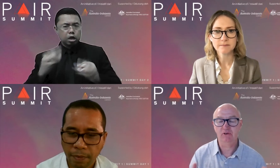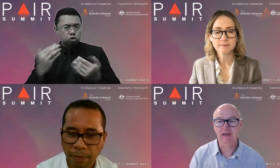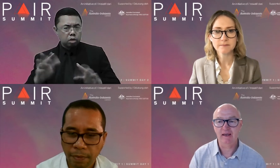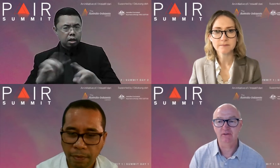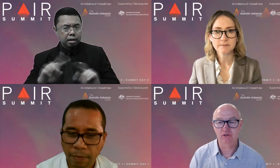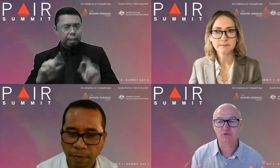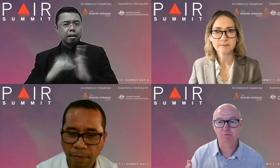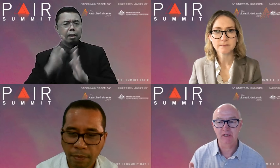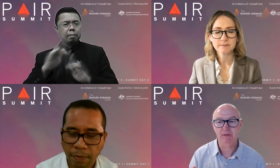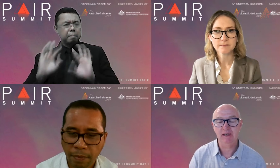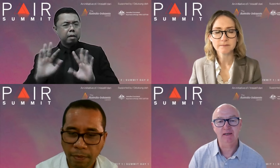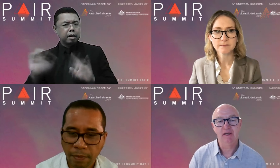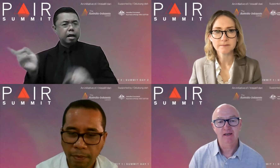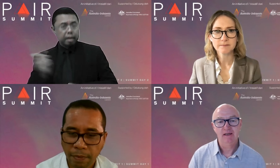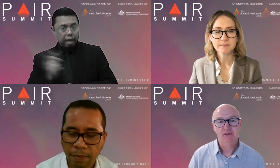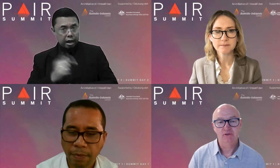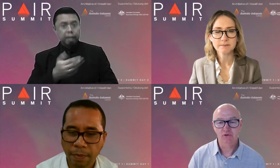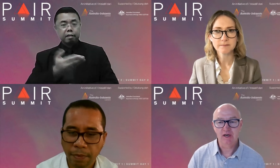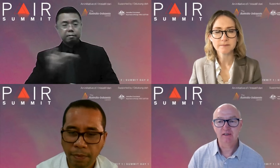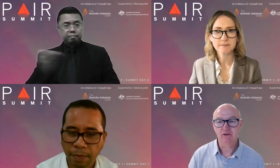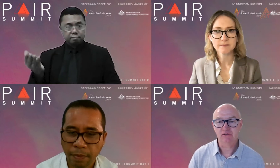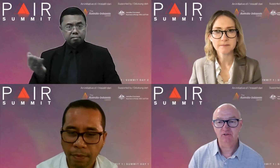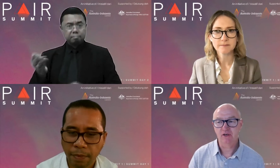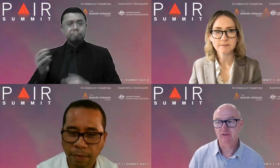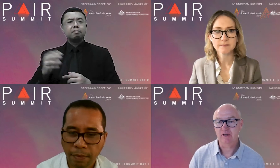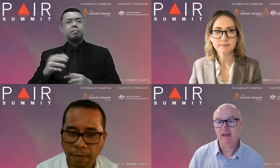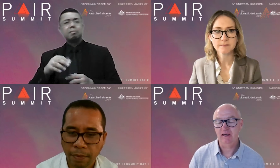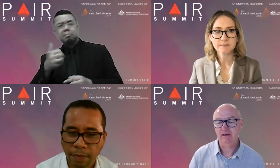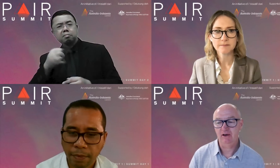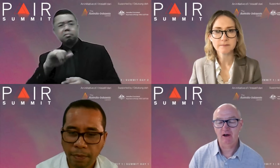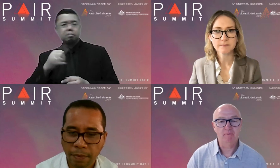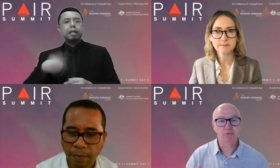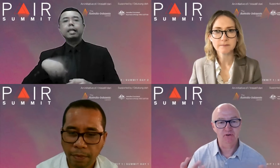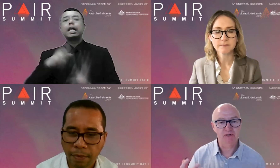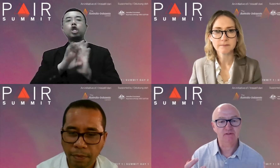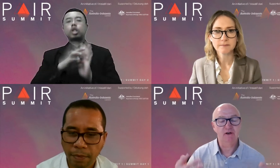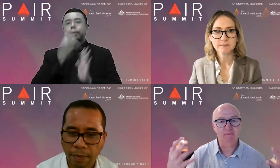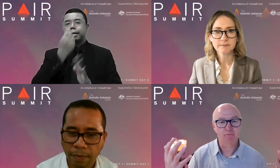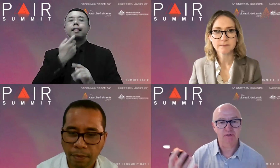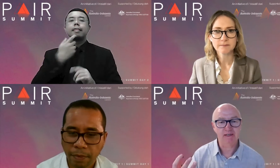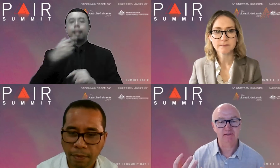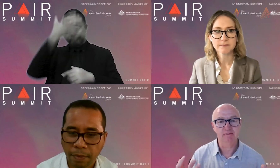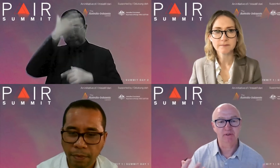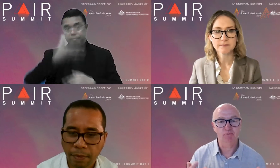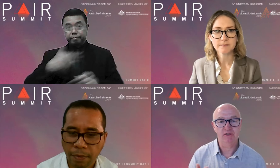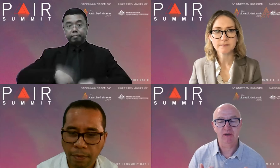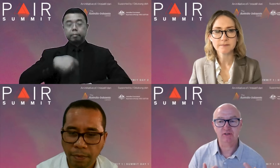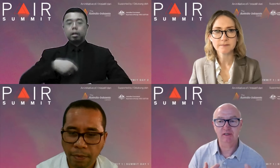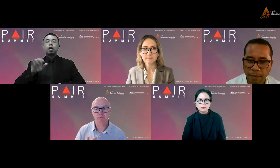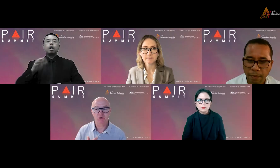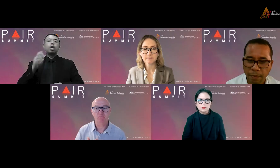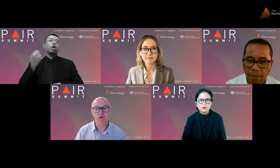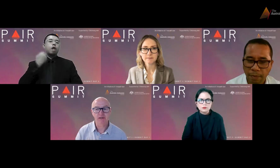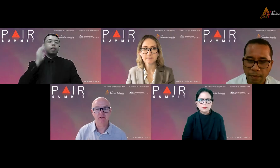we were looking at the use of PPE, your younger doctor's going to say, I'm perfect, I'm protected. But when you